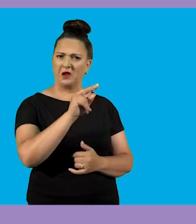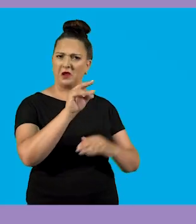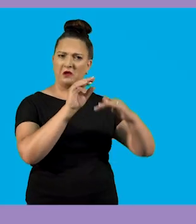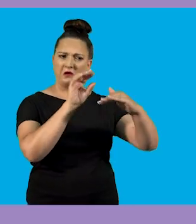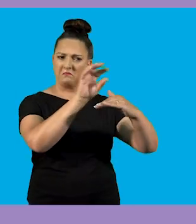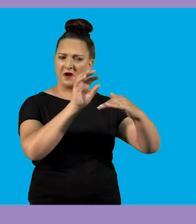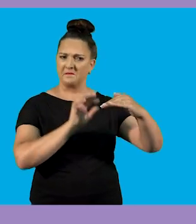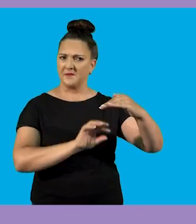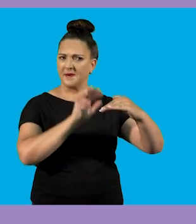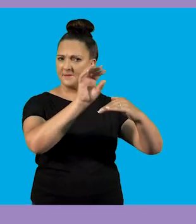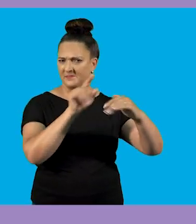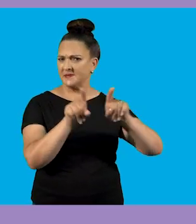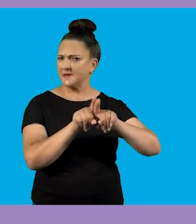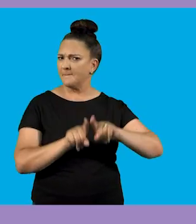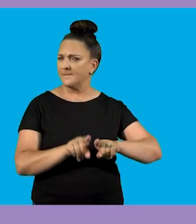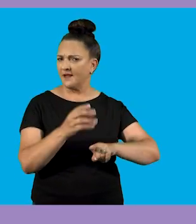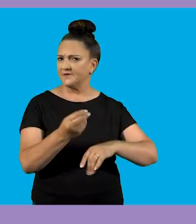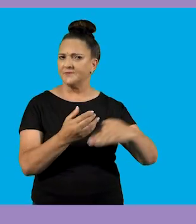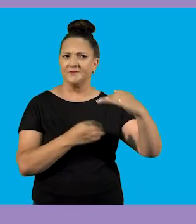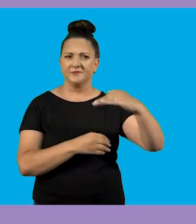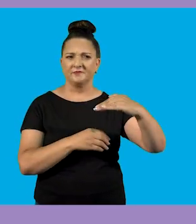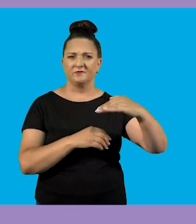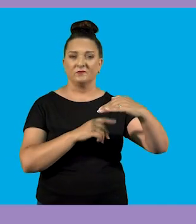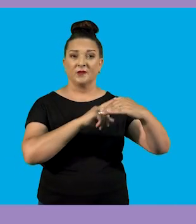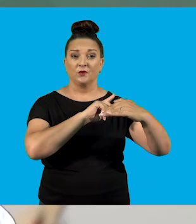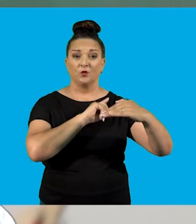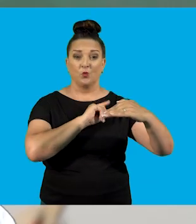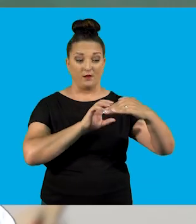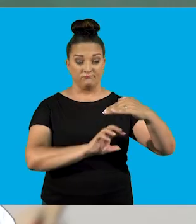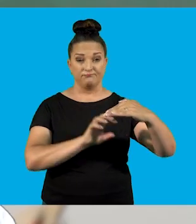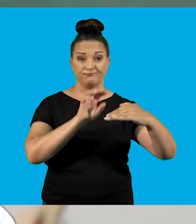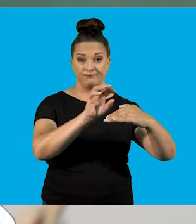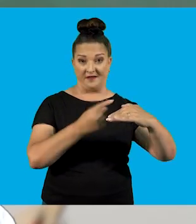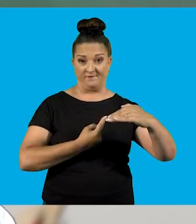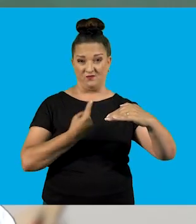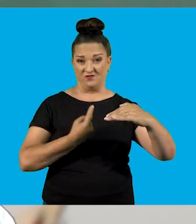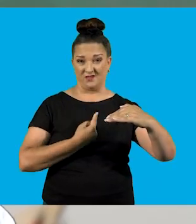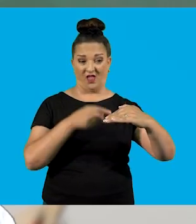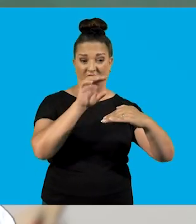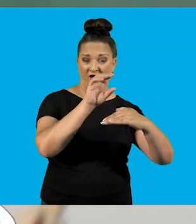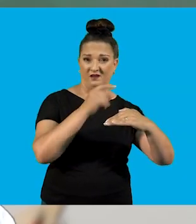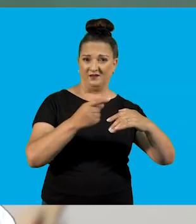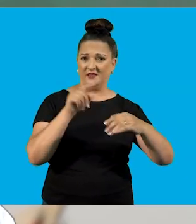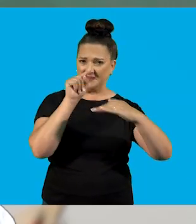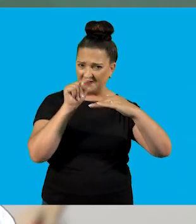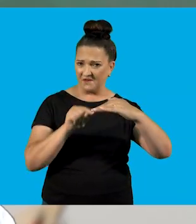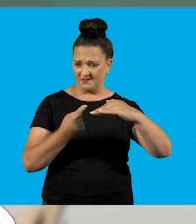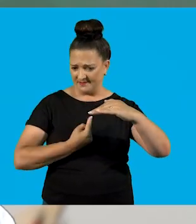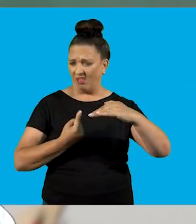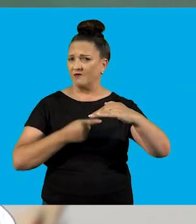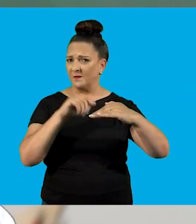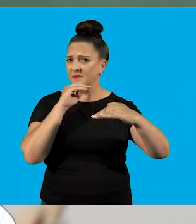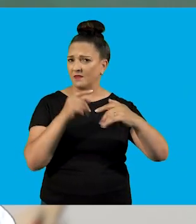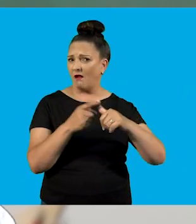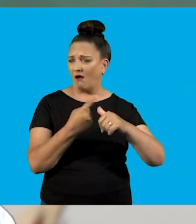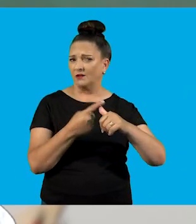denominator. We see that there is something that is the same, and remember, a term divided by itself is 1, or a number divided by